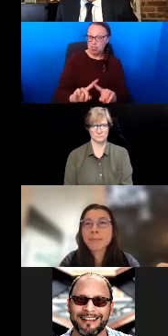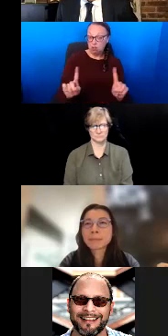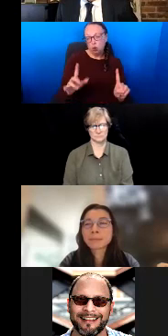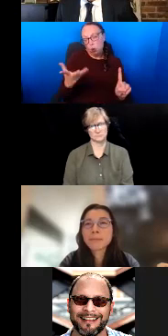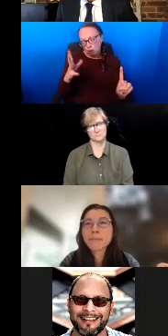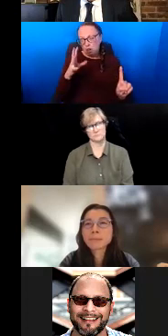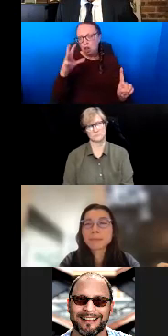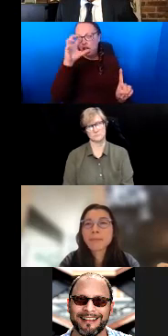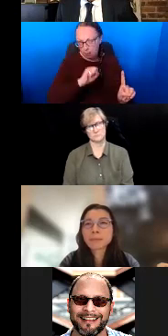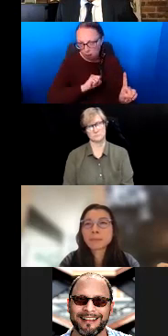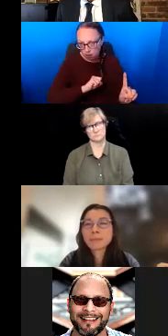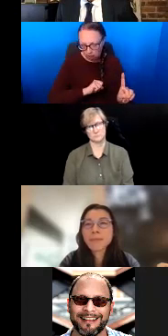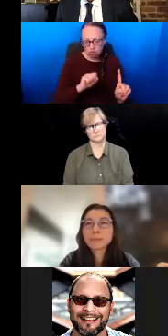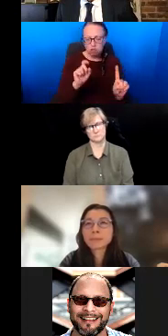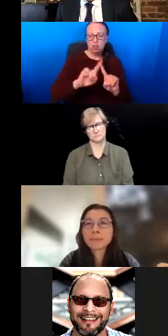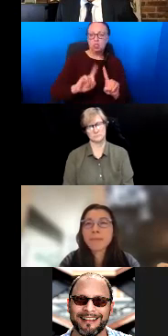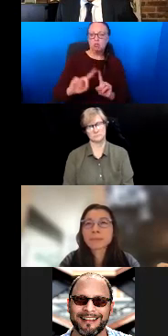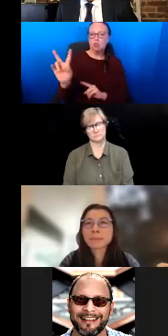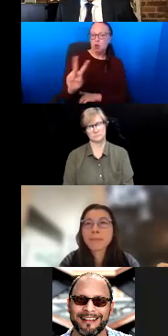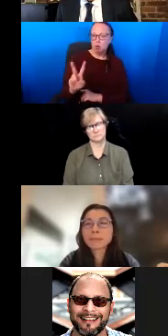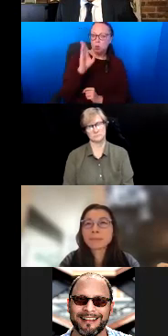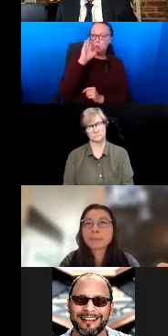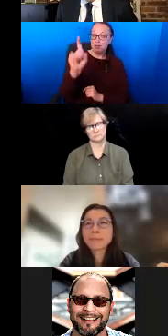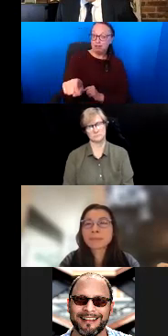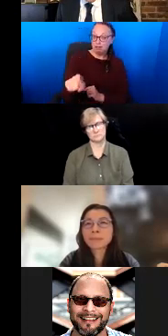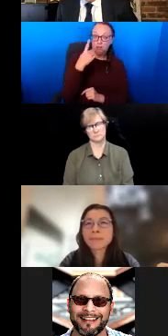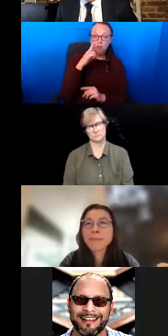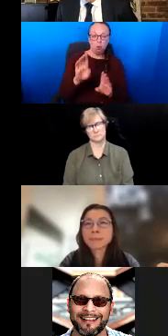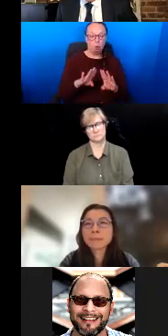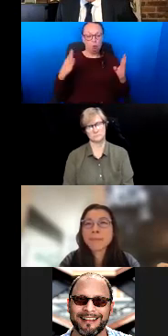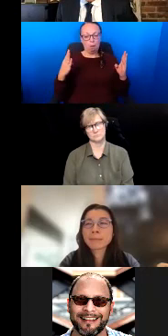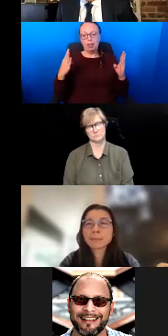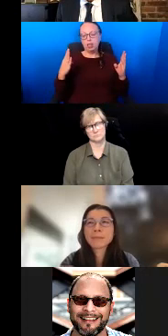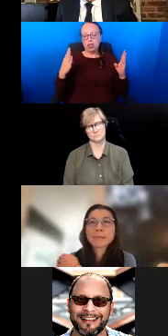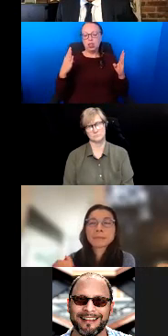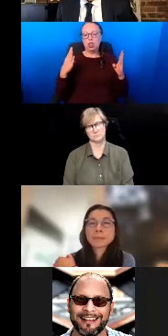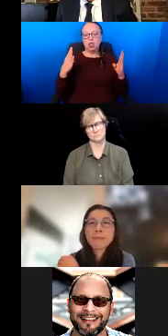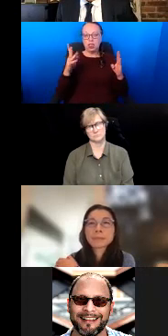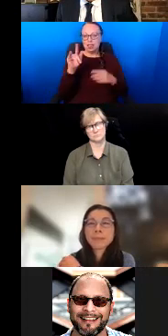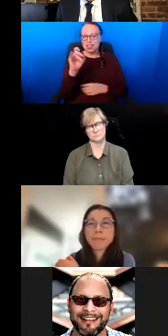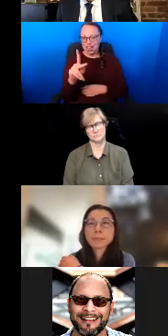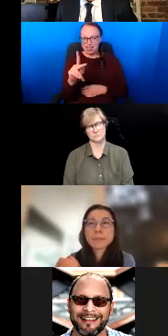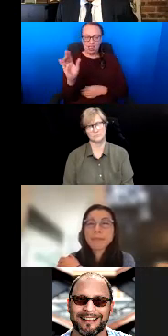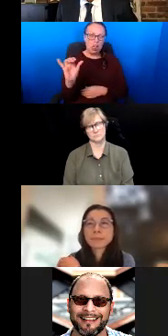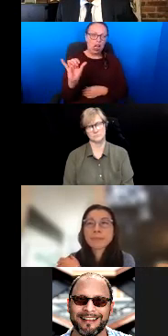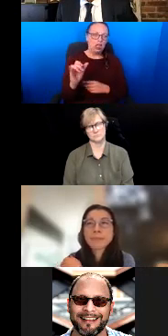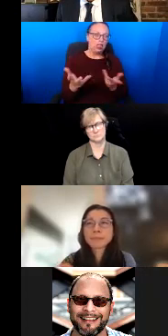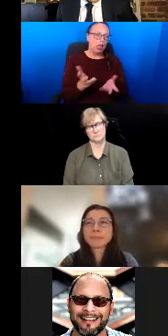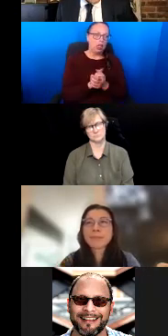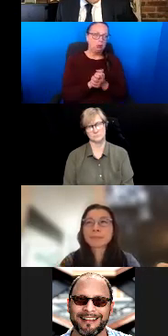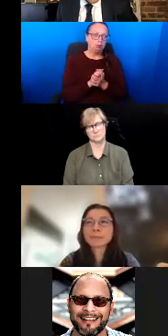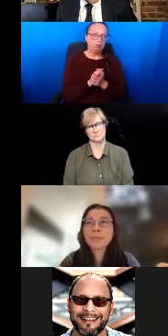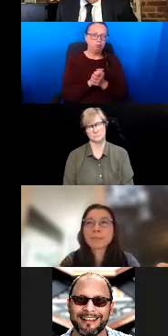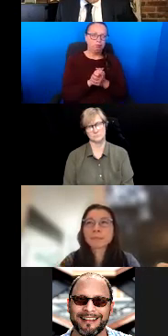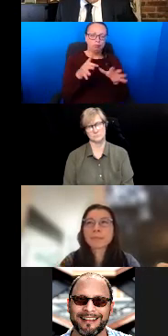hypothesized that different variables would be necessary for open-ended tasks like